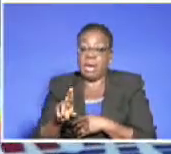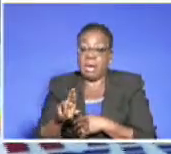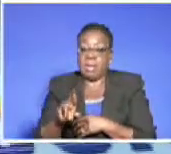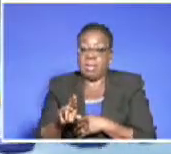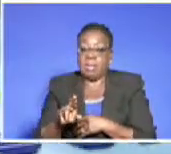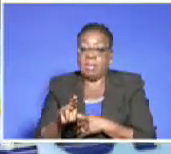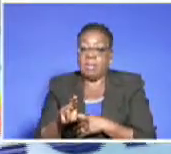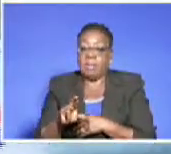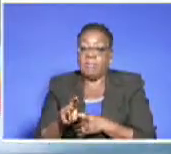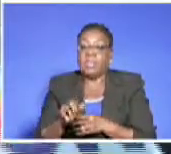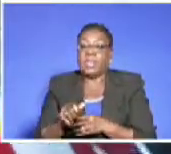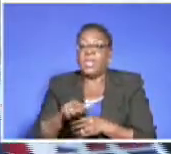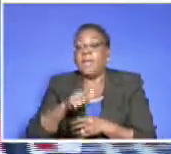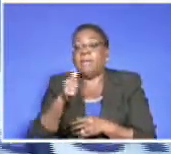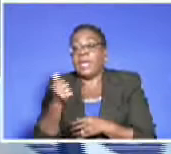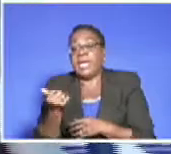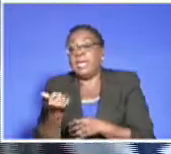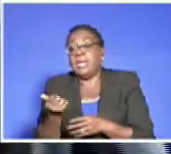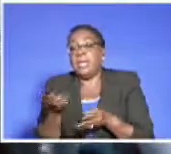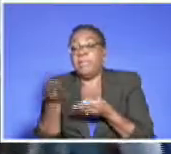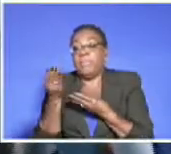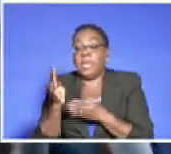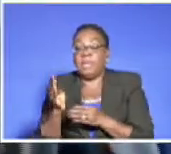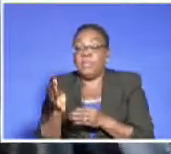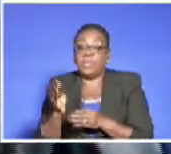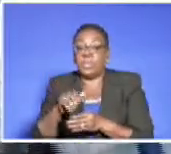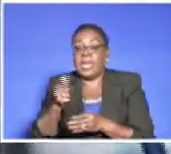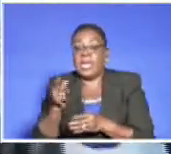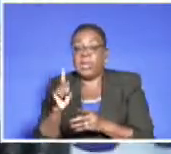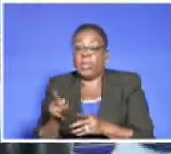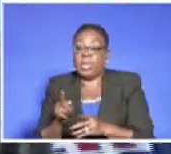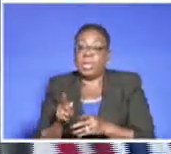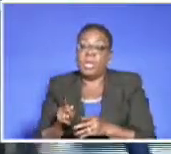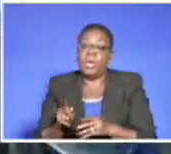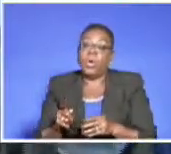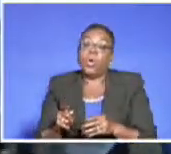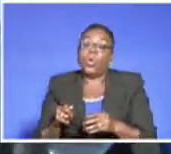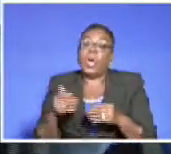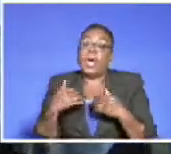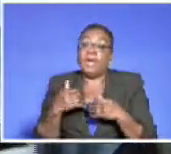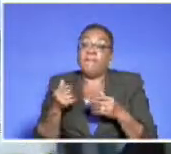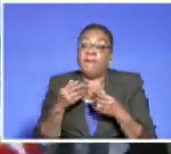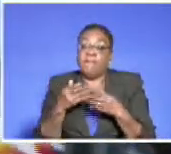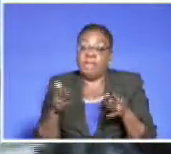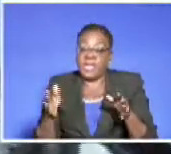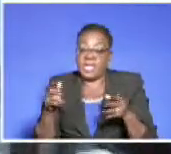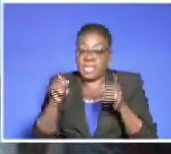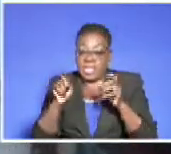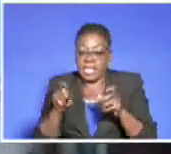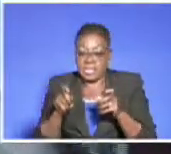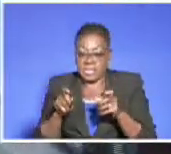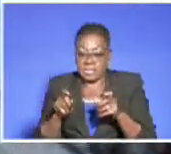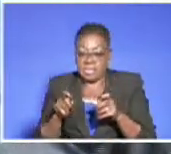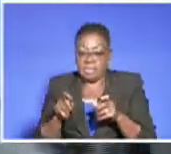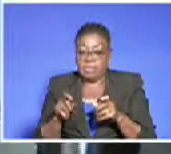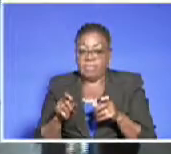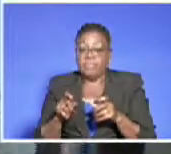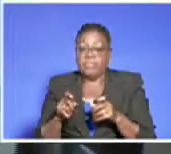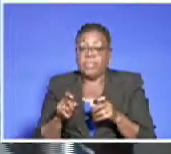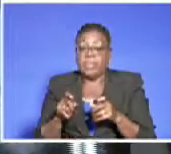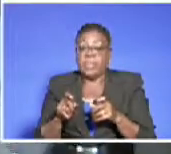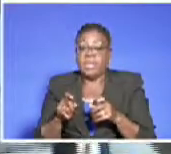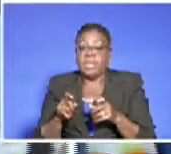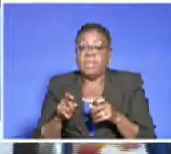anybody meets such criteria, they can utilize such facility. But in terms of beaches generally, I do